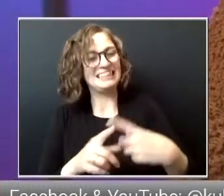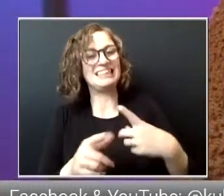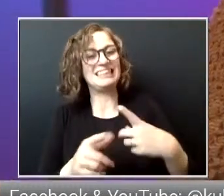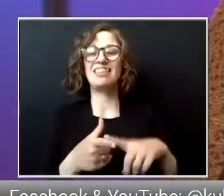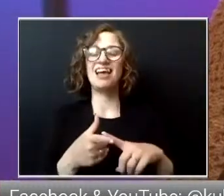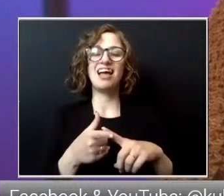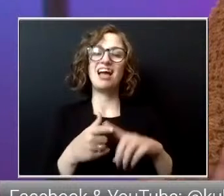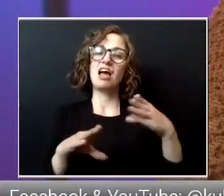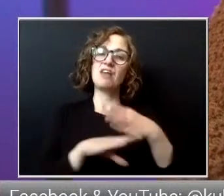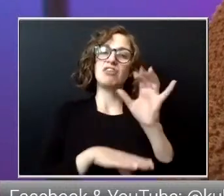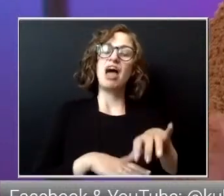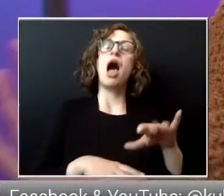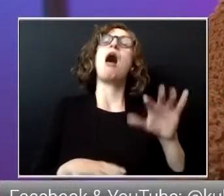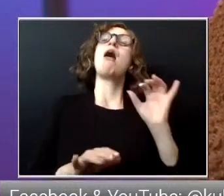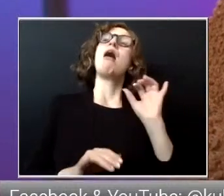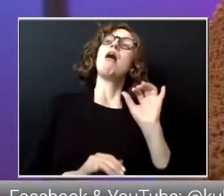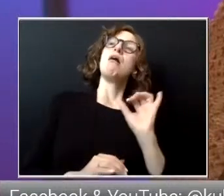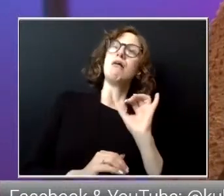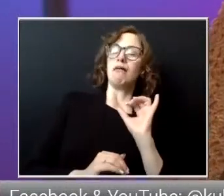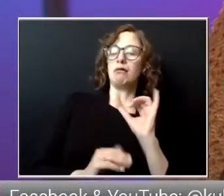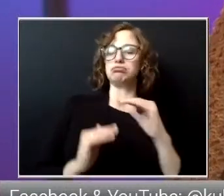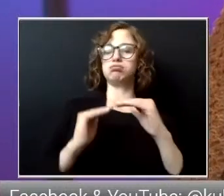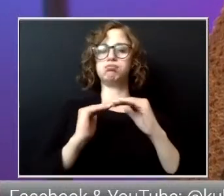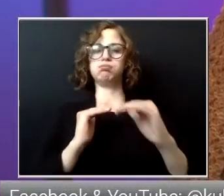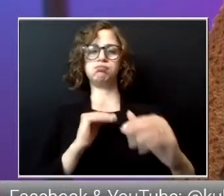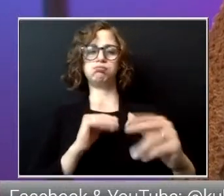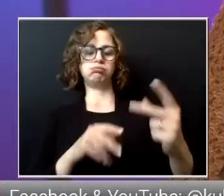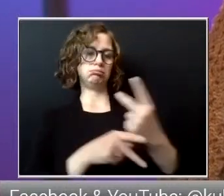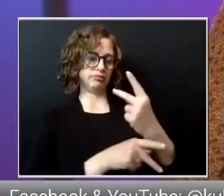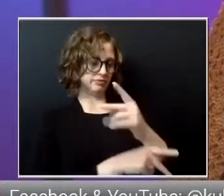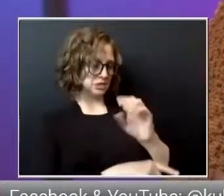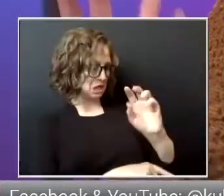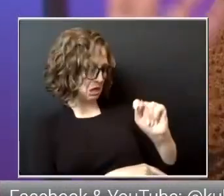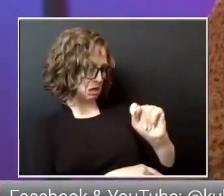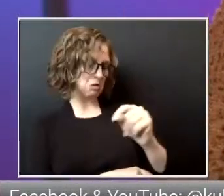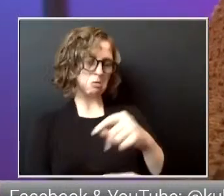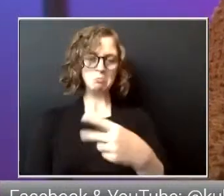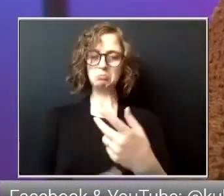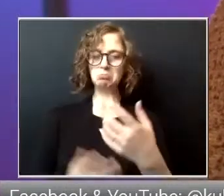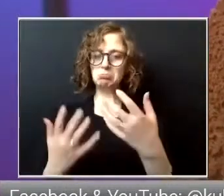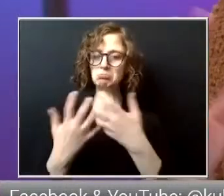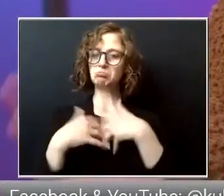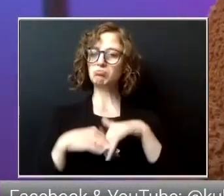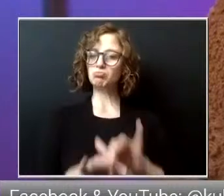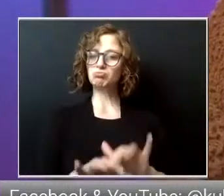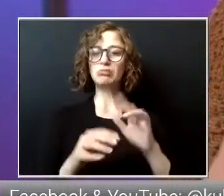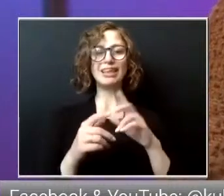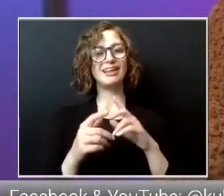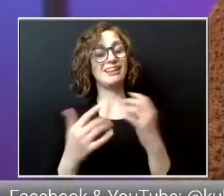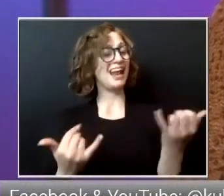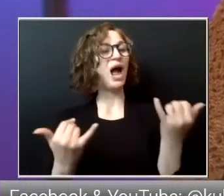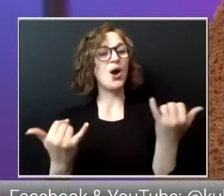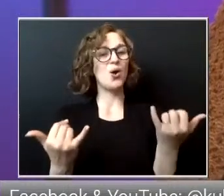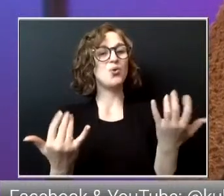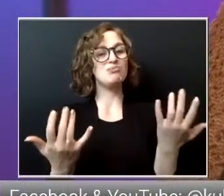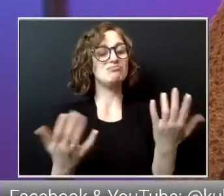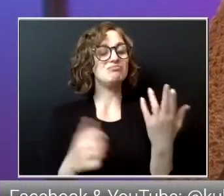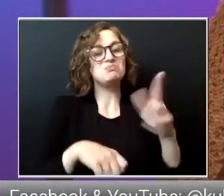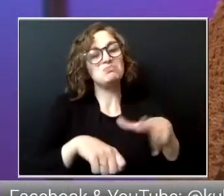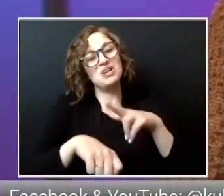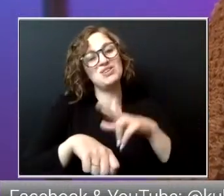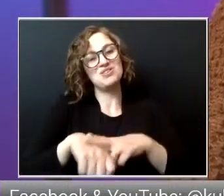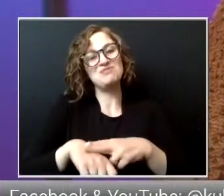of figured things out, and he figured things out, and now it's pretty normal. I still